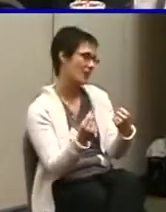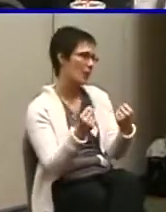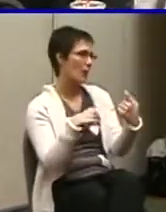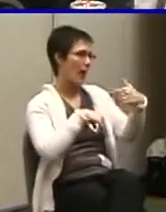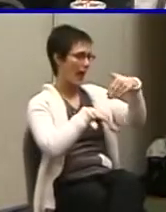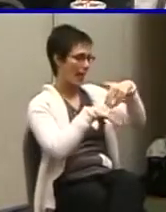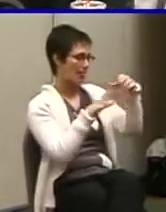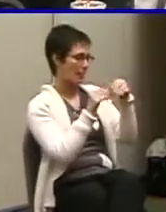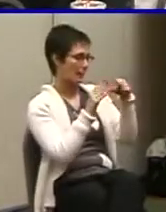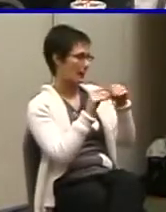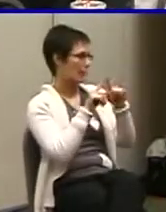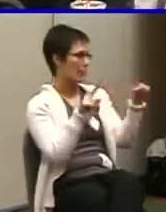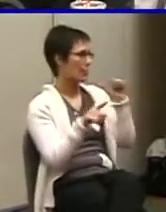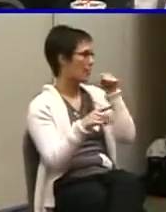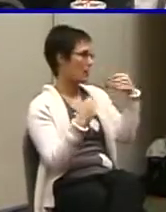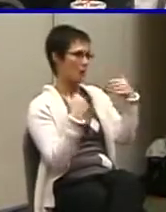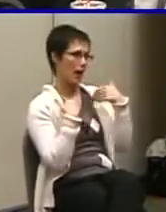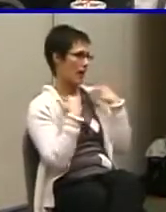data to show me that. And